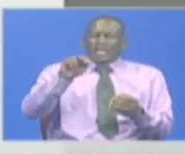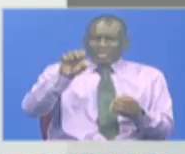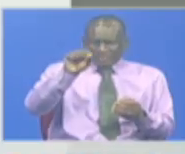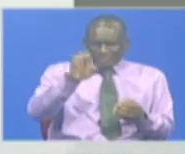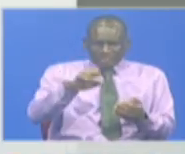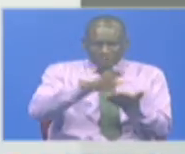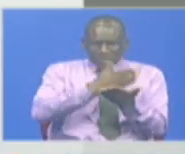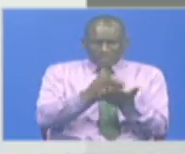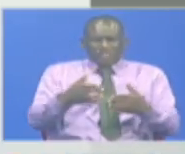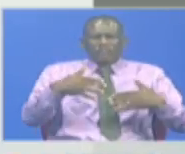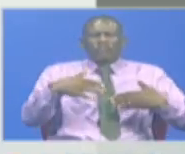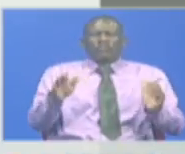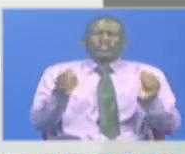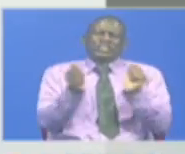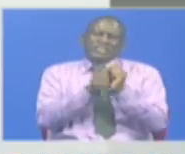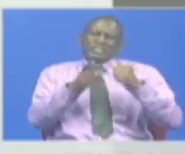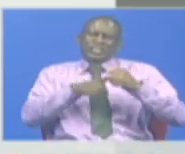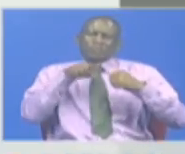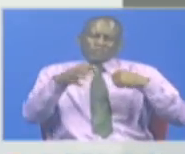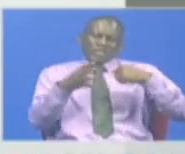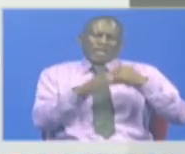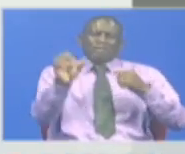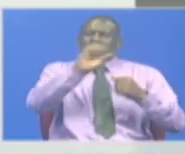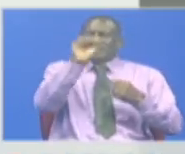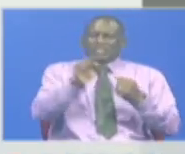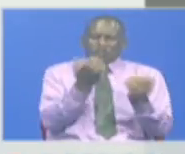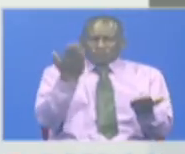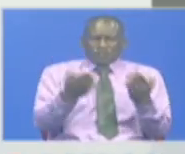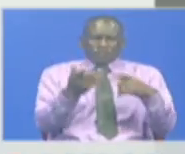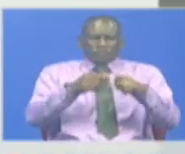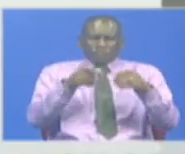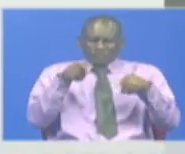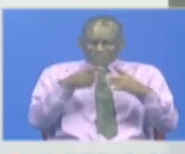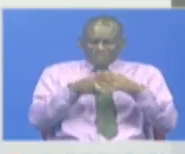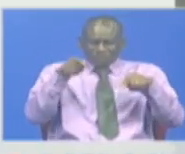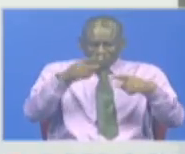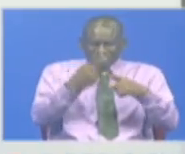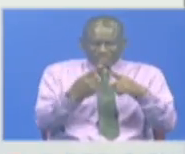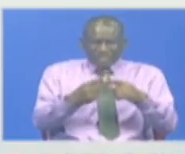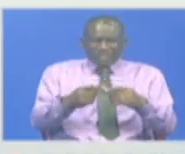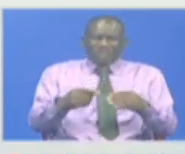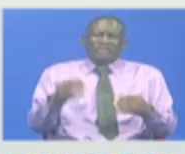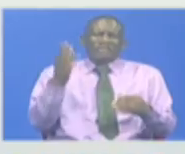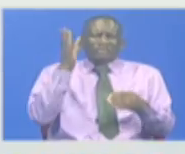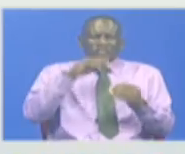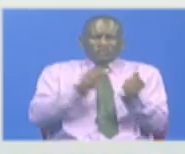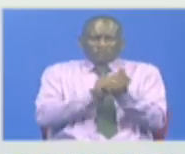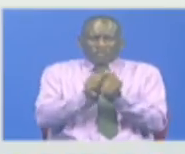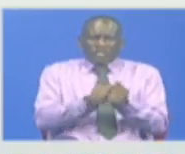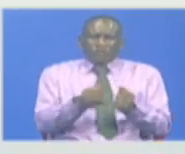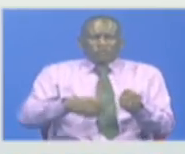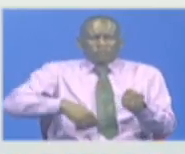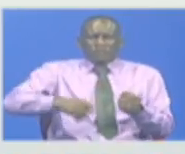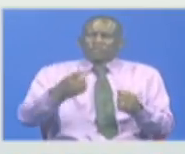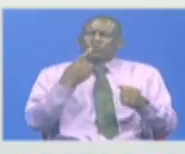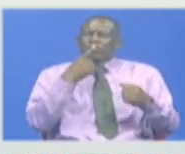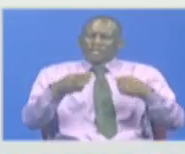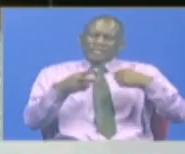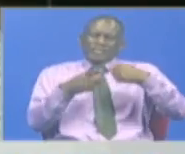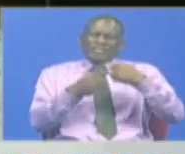lost 16.9% of its value since the year started, closing Friday's trade at 165